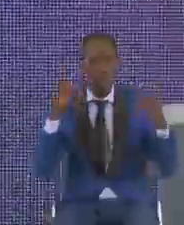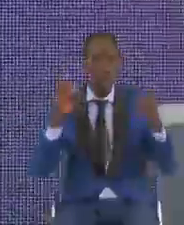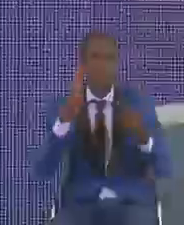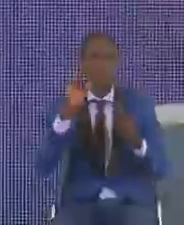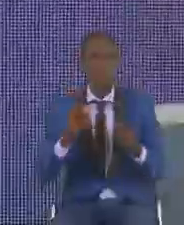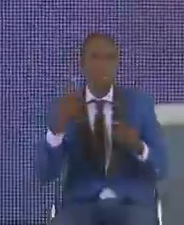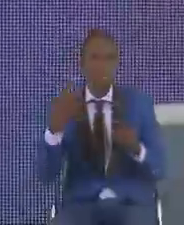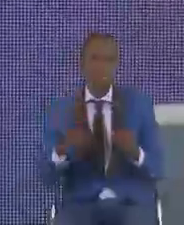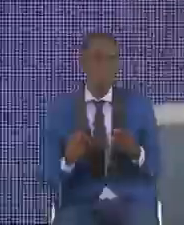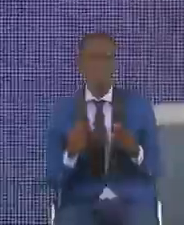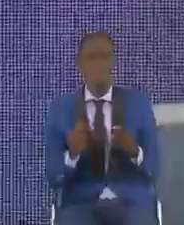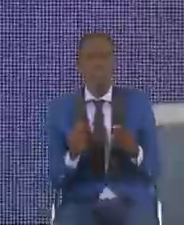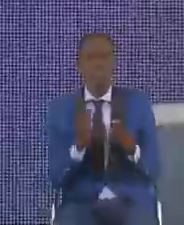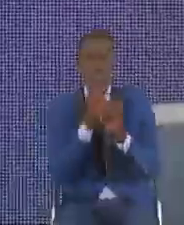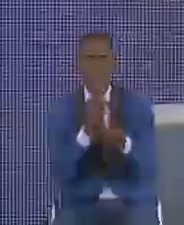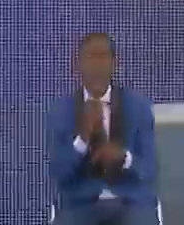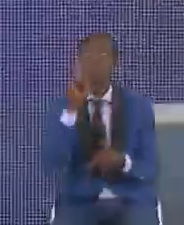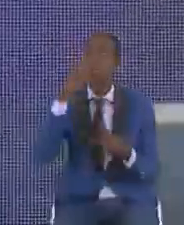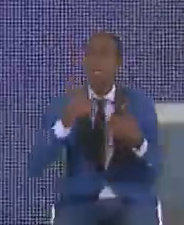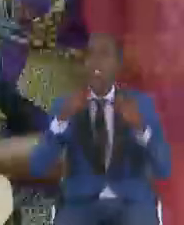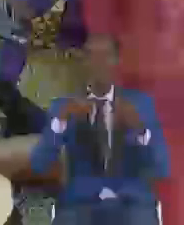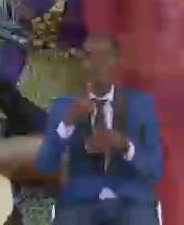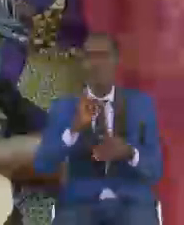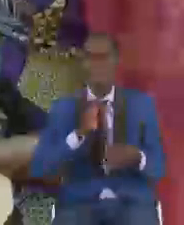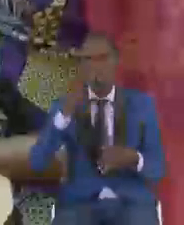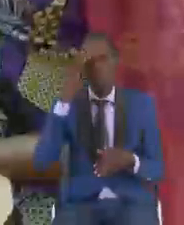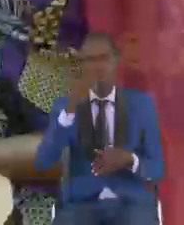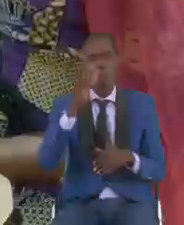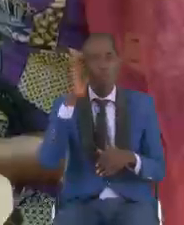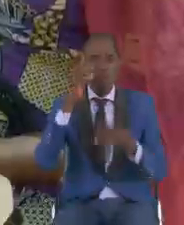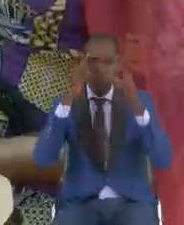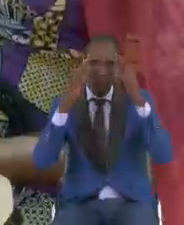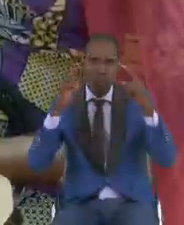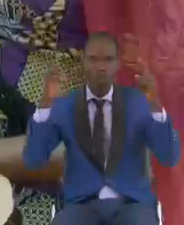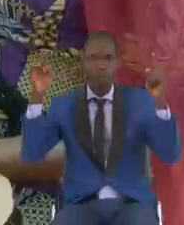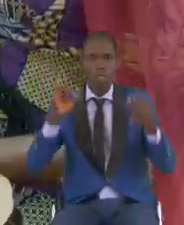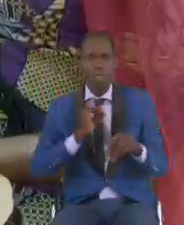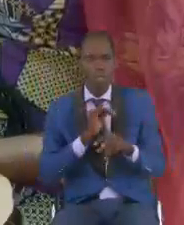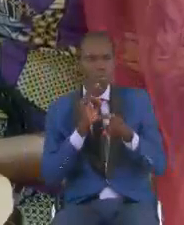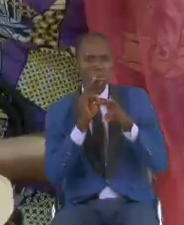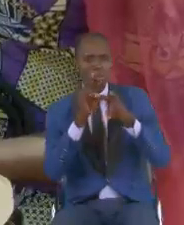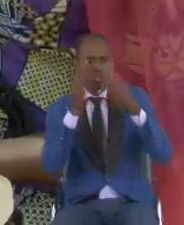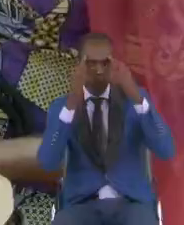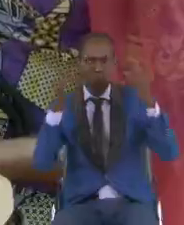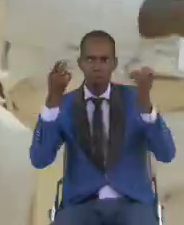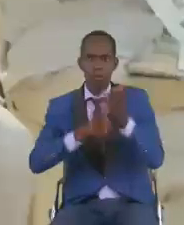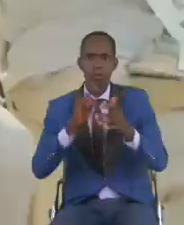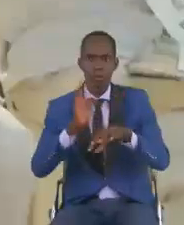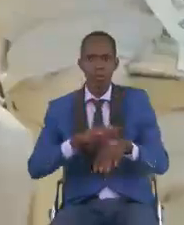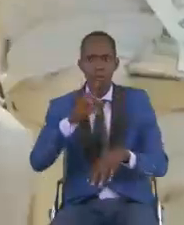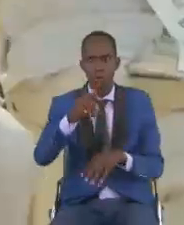he has given you, I know you will succeed. I see success reaching on your